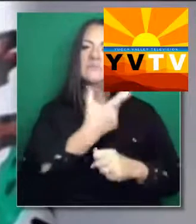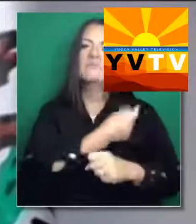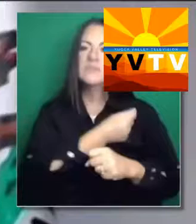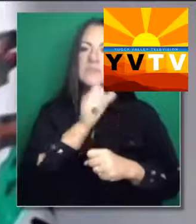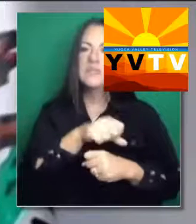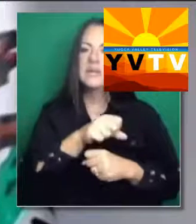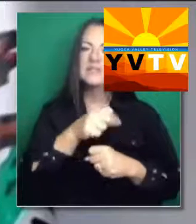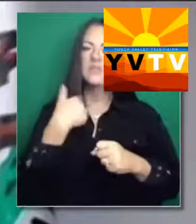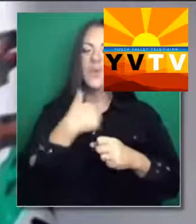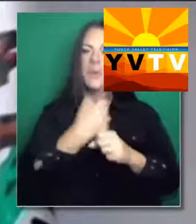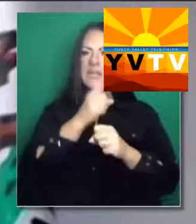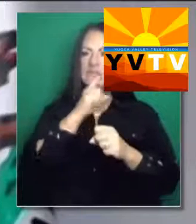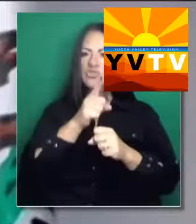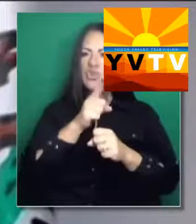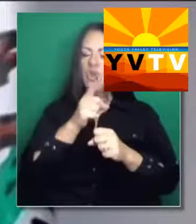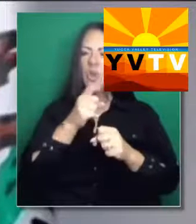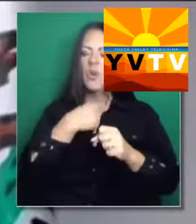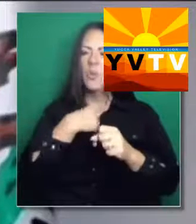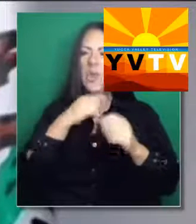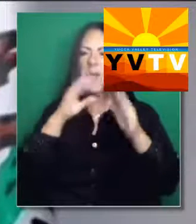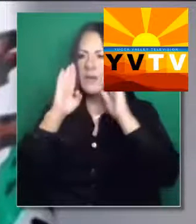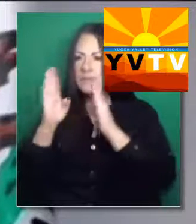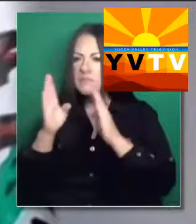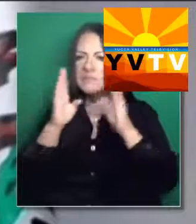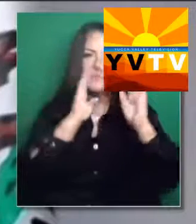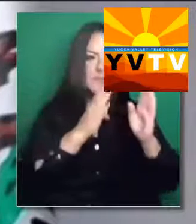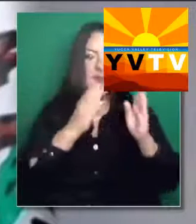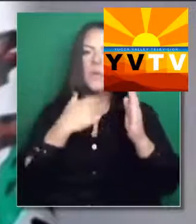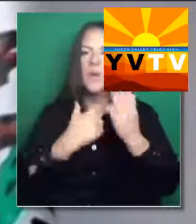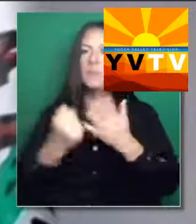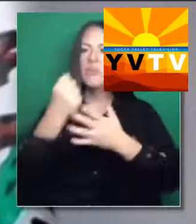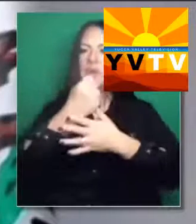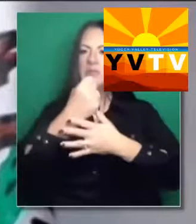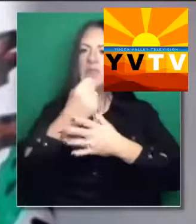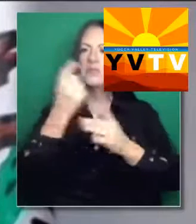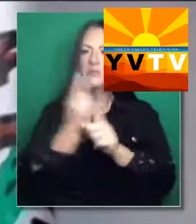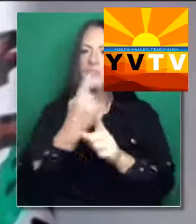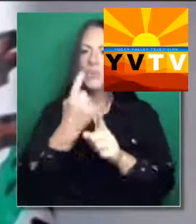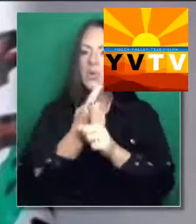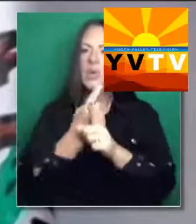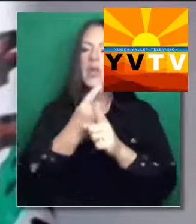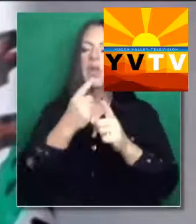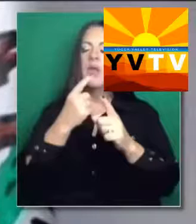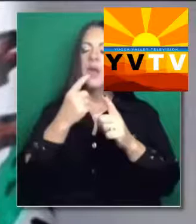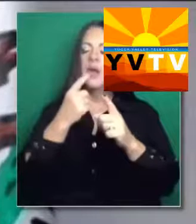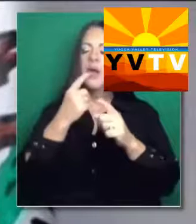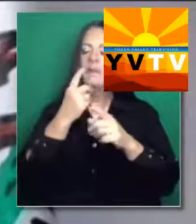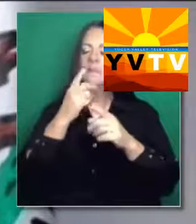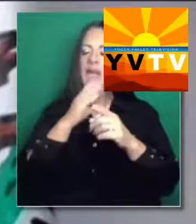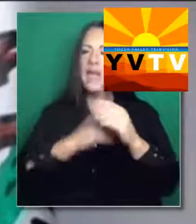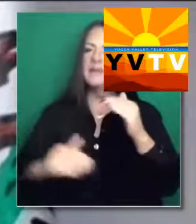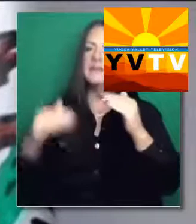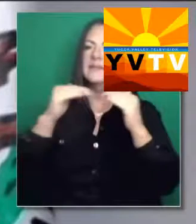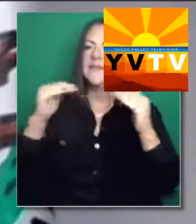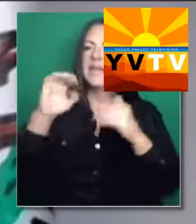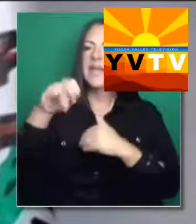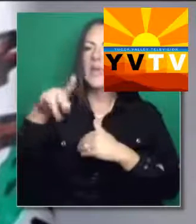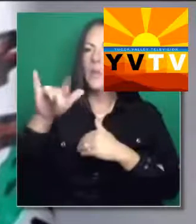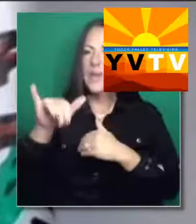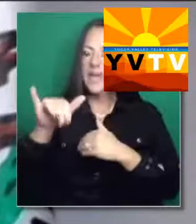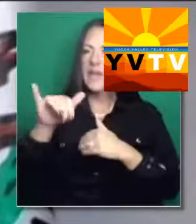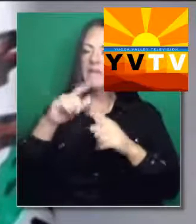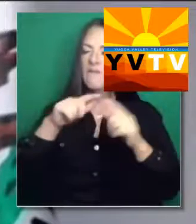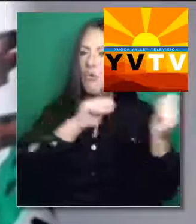our prioritization allows us to stay focused on the equity and fairness principles that have driven our entire